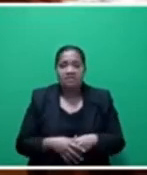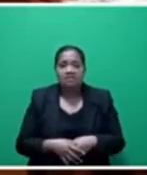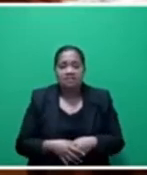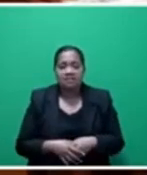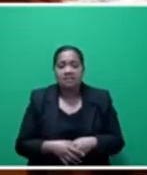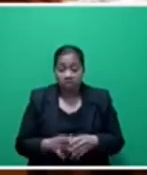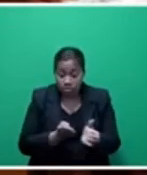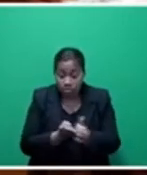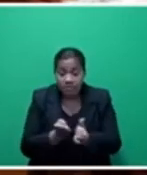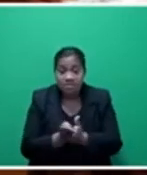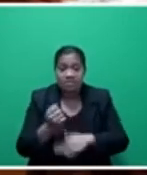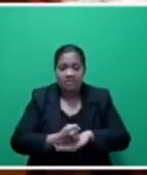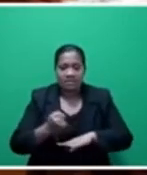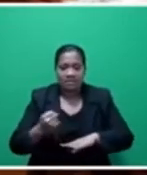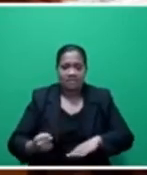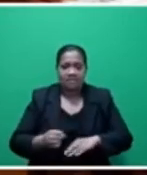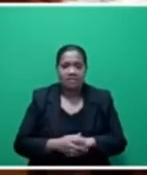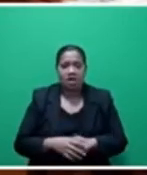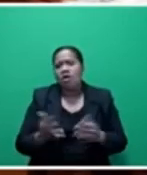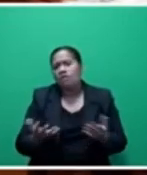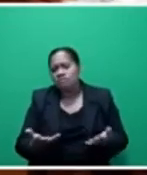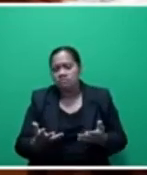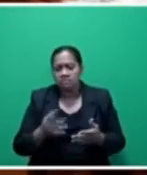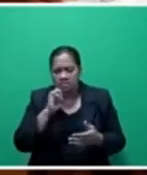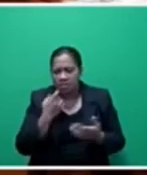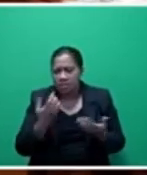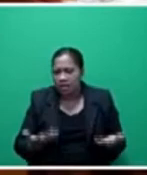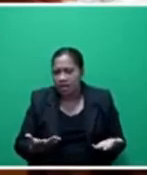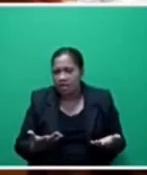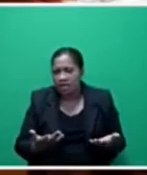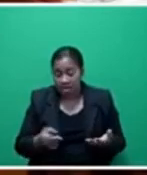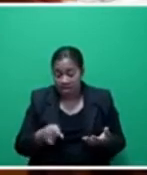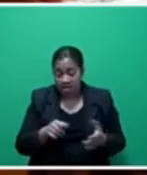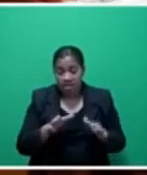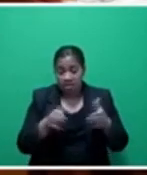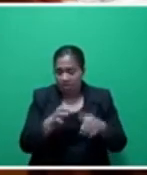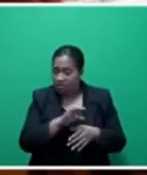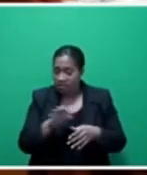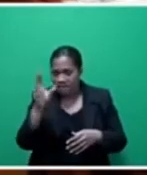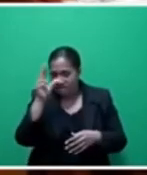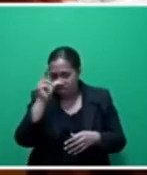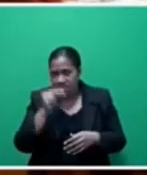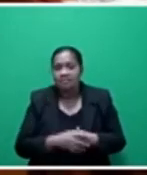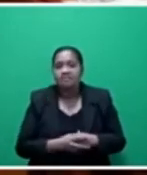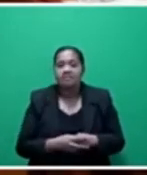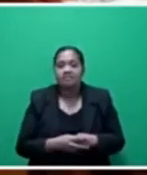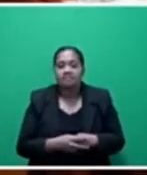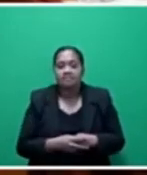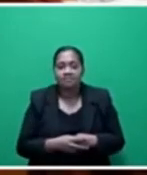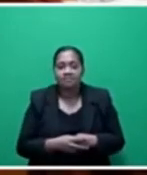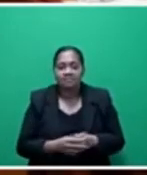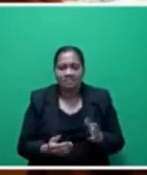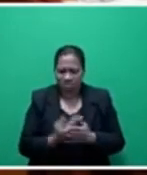the services of government, or will they be treated as in the category of non-Fijians entering Fiji as